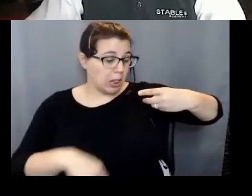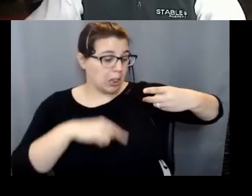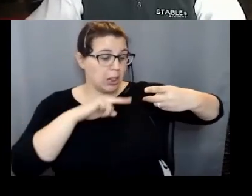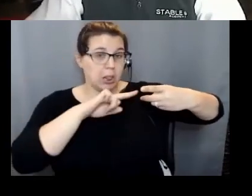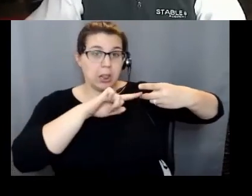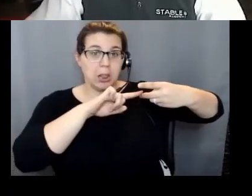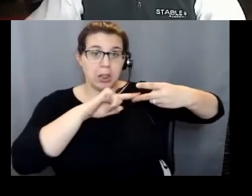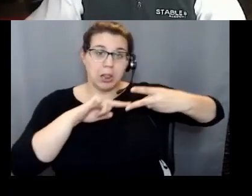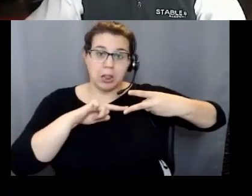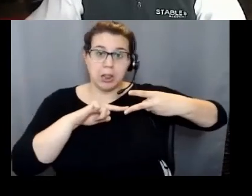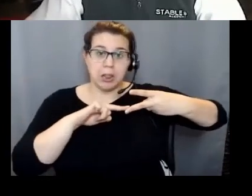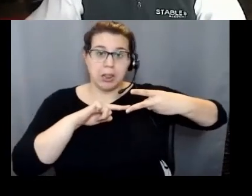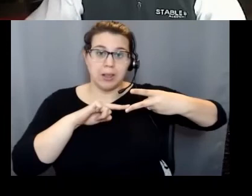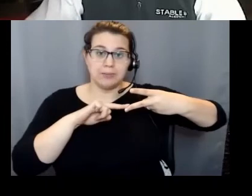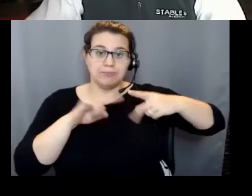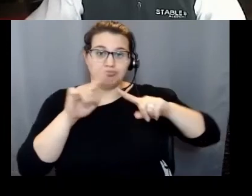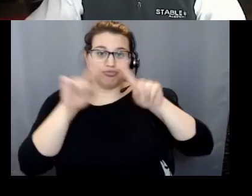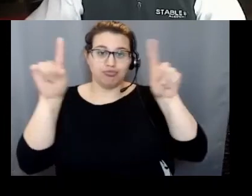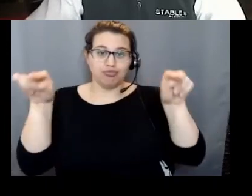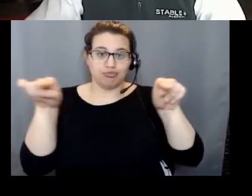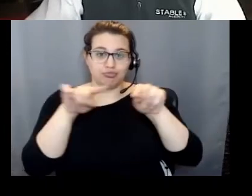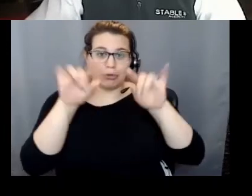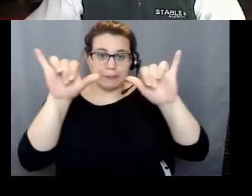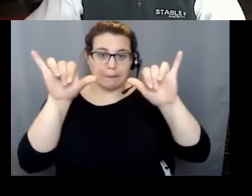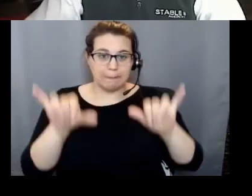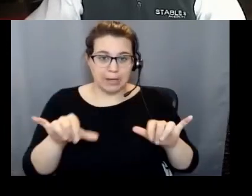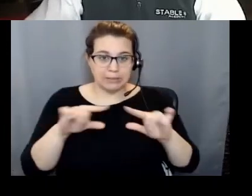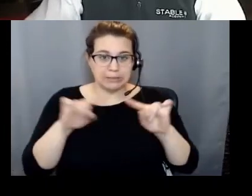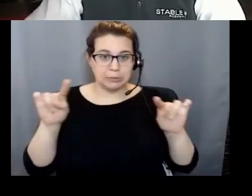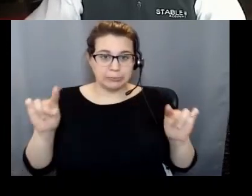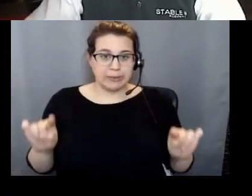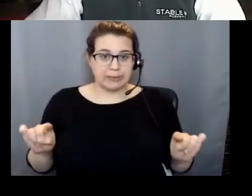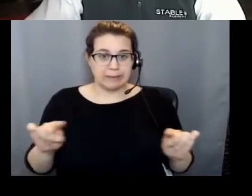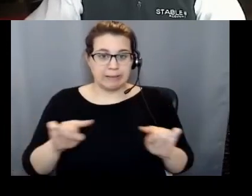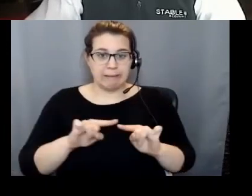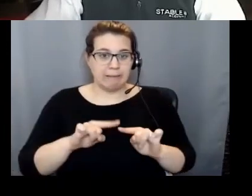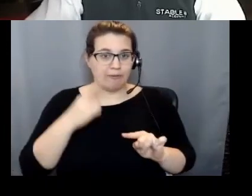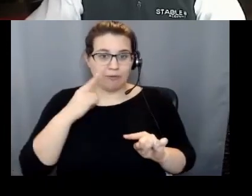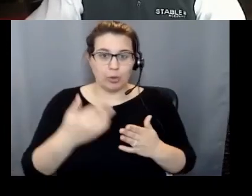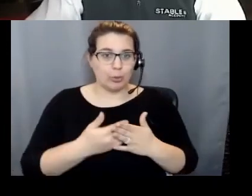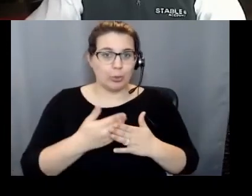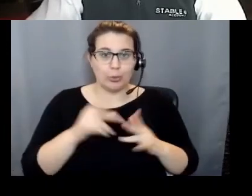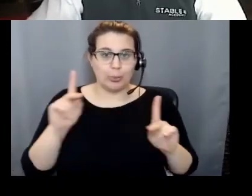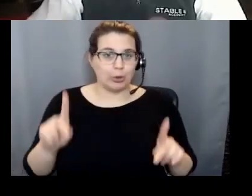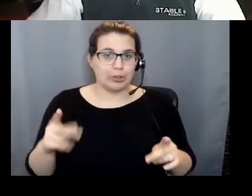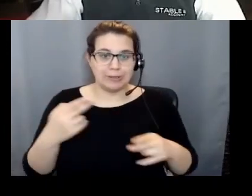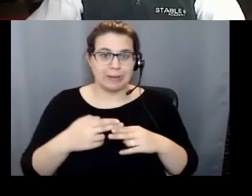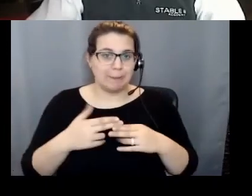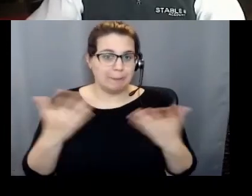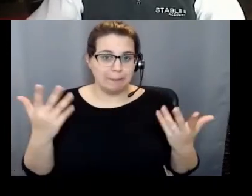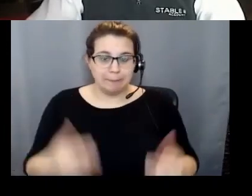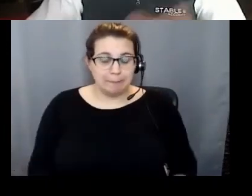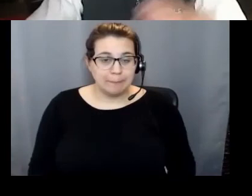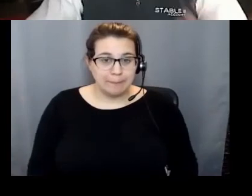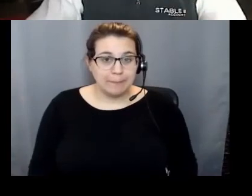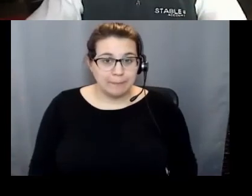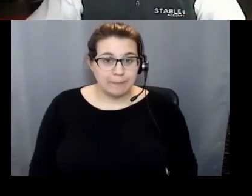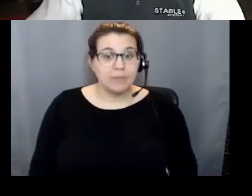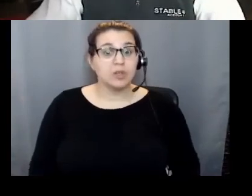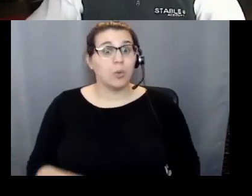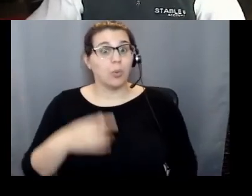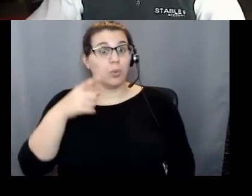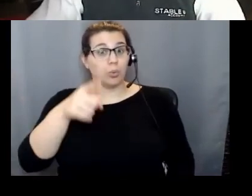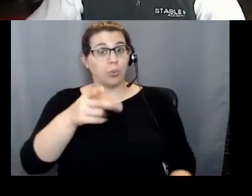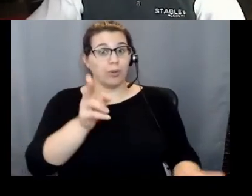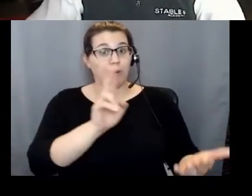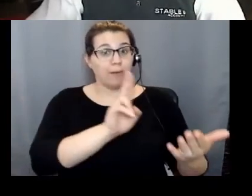tile, rectangular tile just like that now down underneath for the new account. So when you log in and you get to this